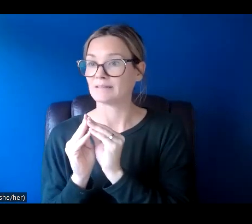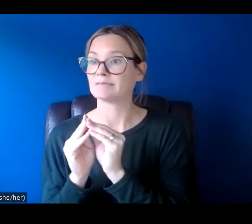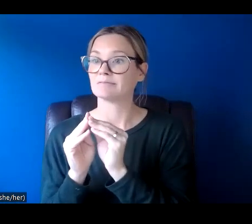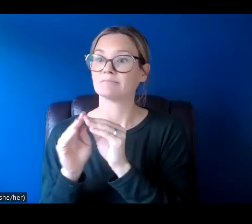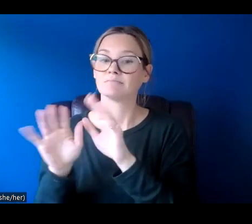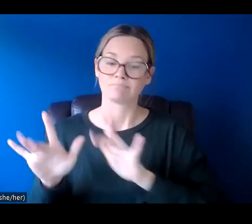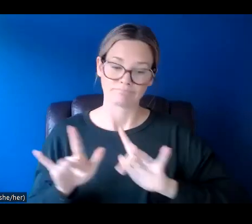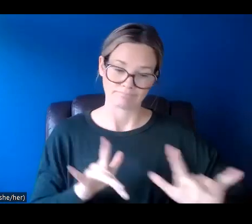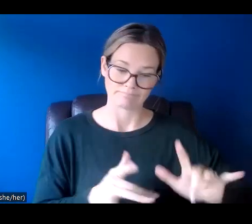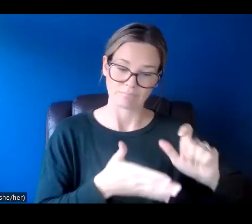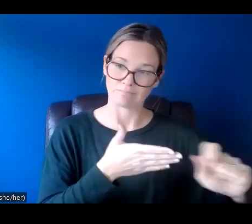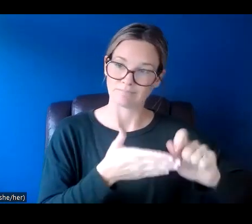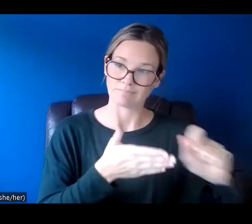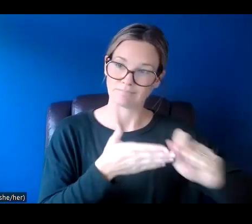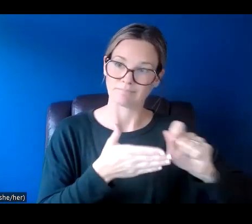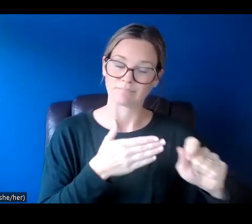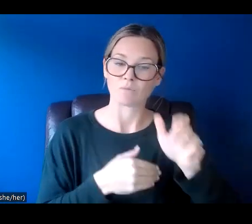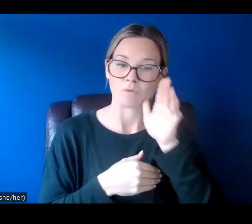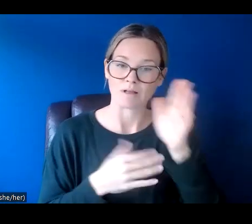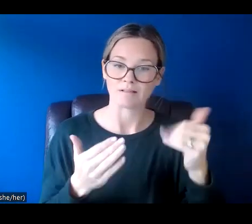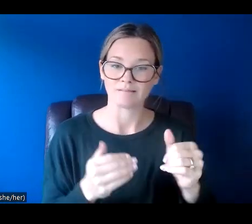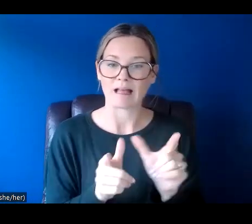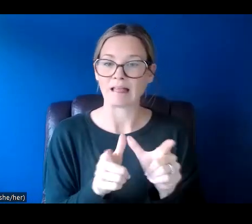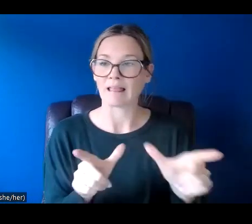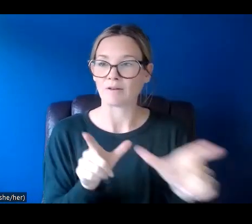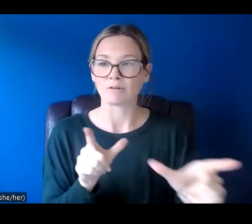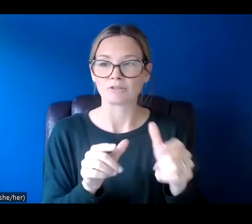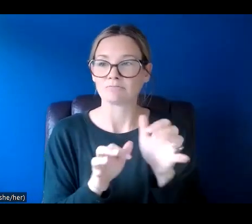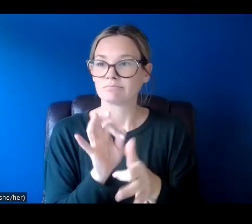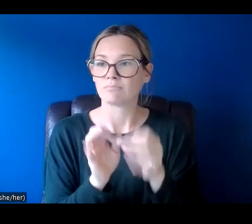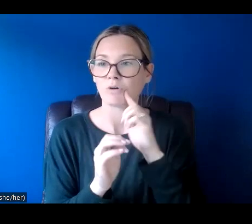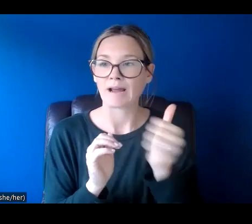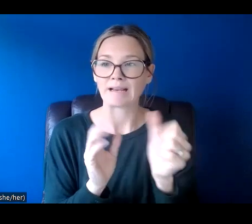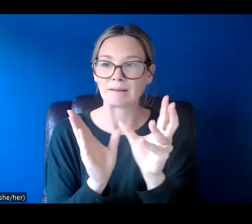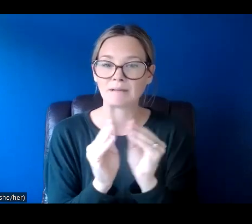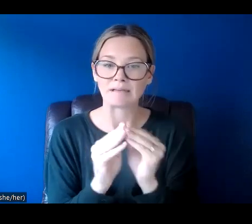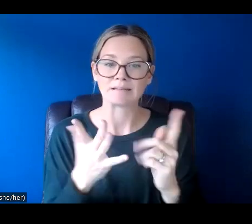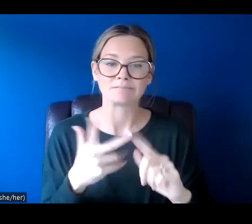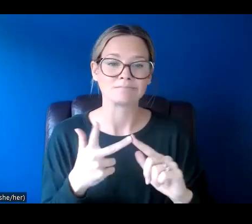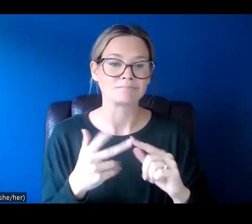recordings into a written document, language interpretation for meetings, and grant writing assistance.